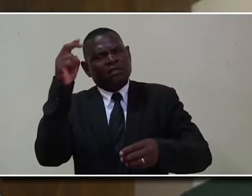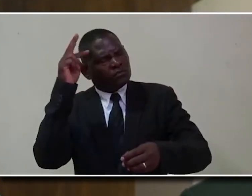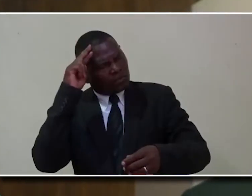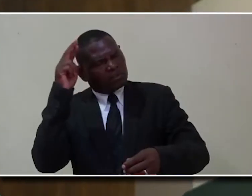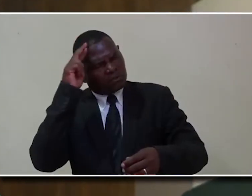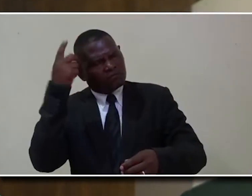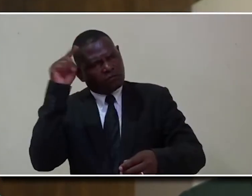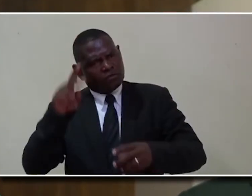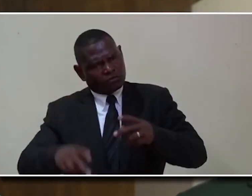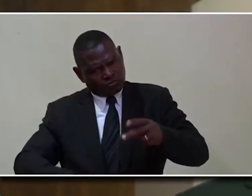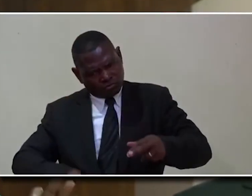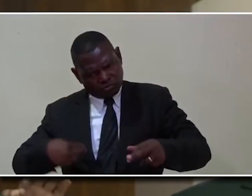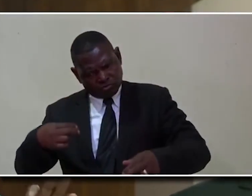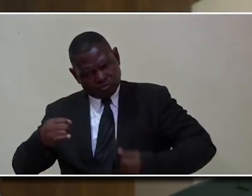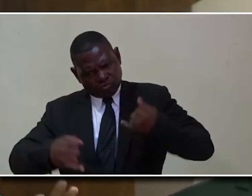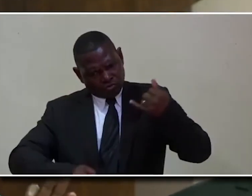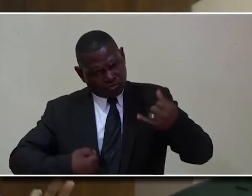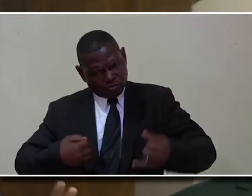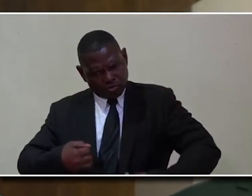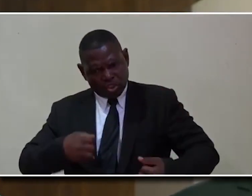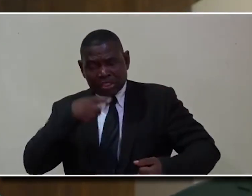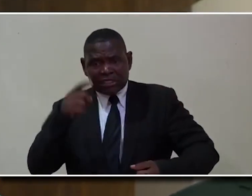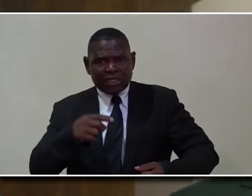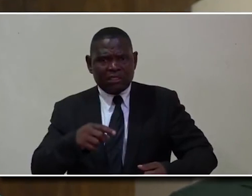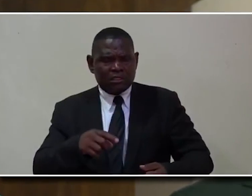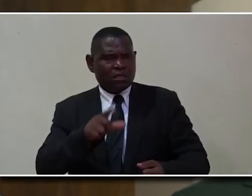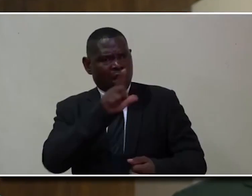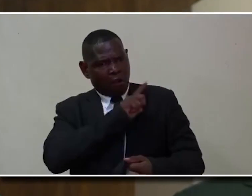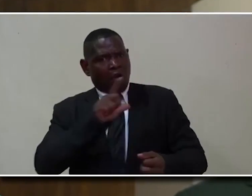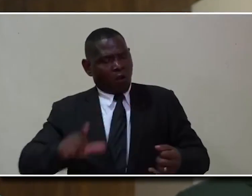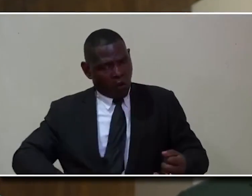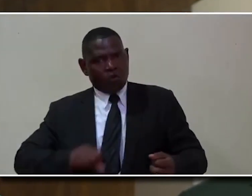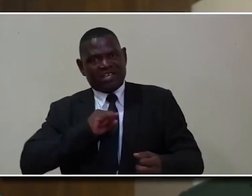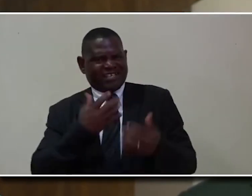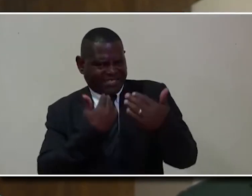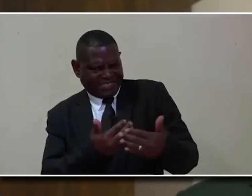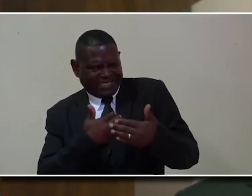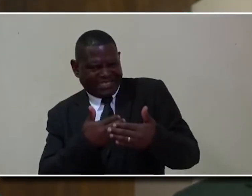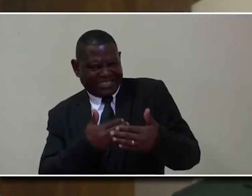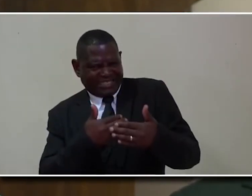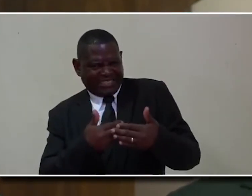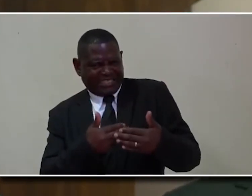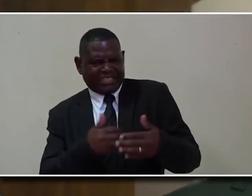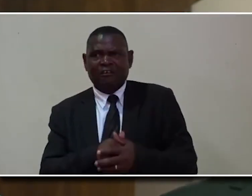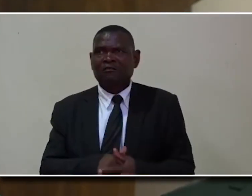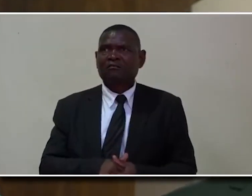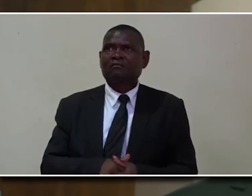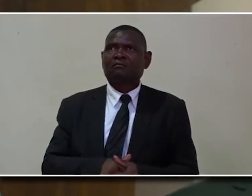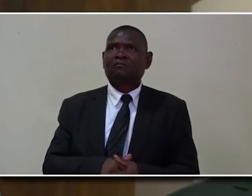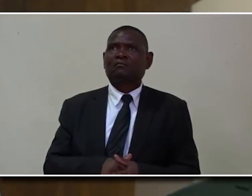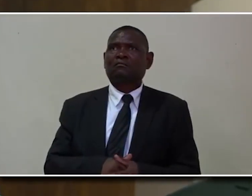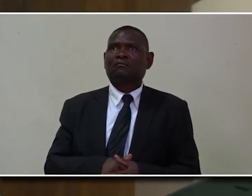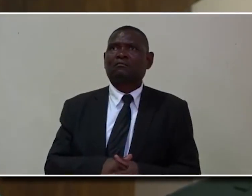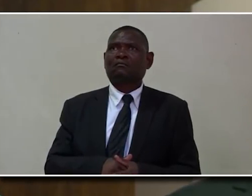says the Lord is at hand. Anena kuti ambuye ali pafupi. He mentions about